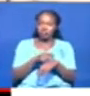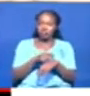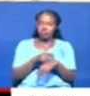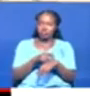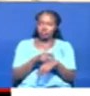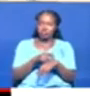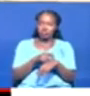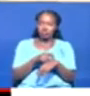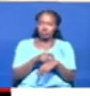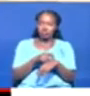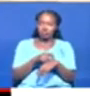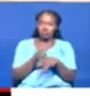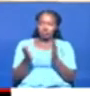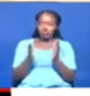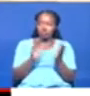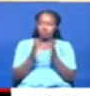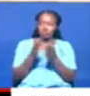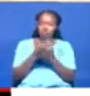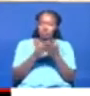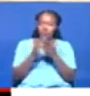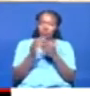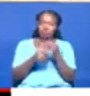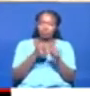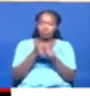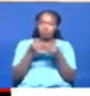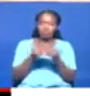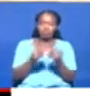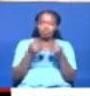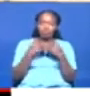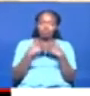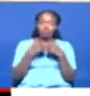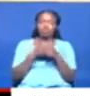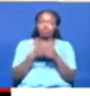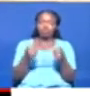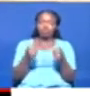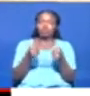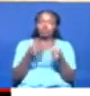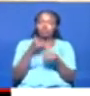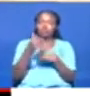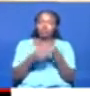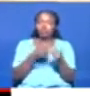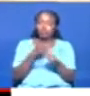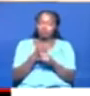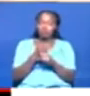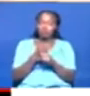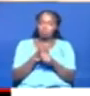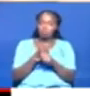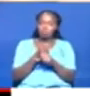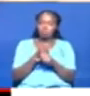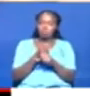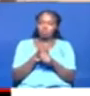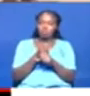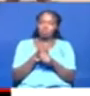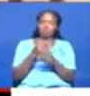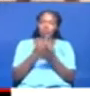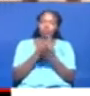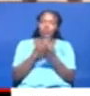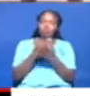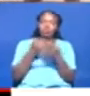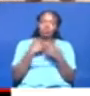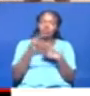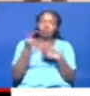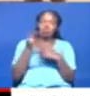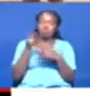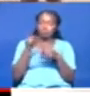it's almost half of the year, we try to have it probably next year. In the next season, definitely, we are going to have a second division.